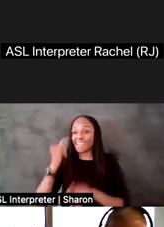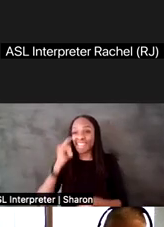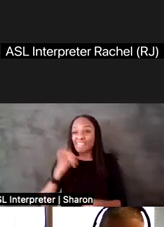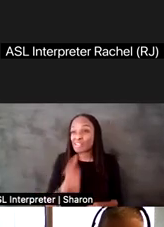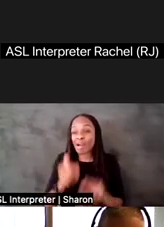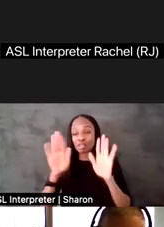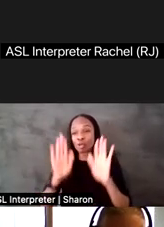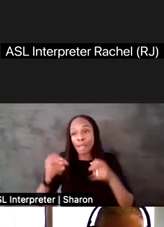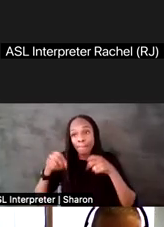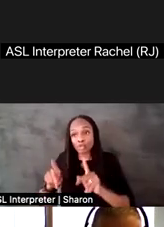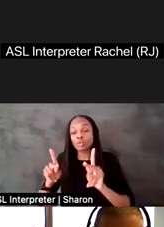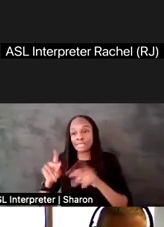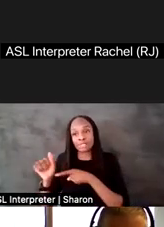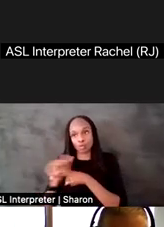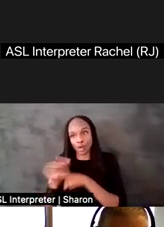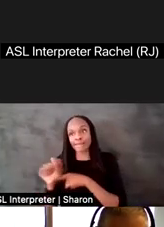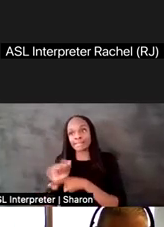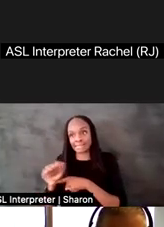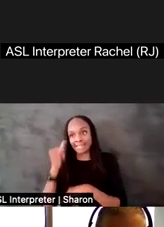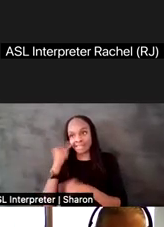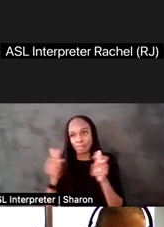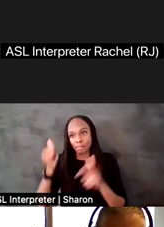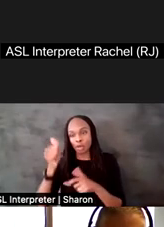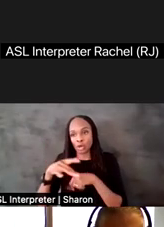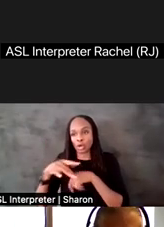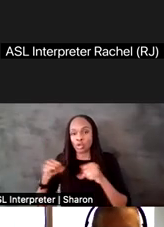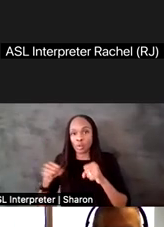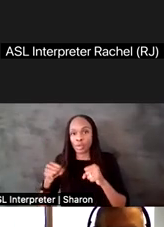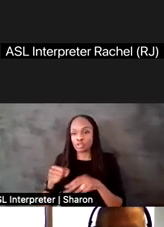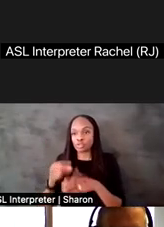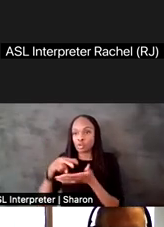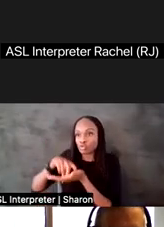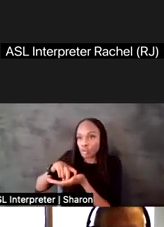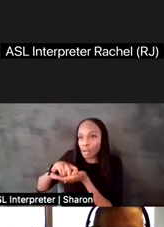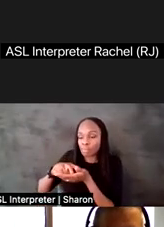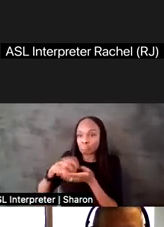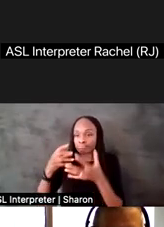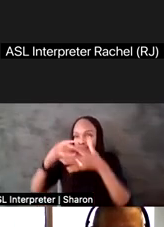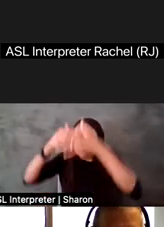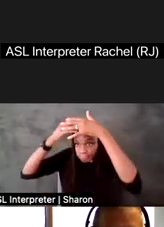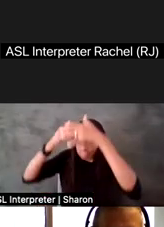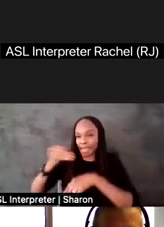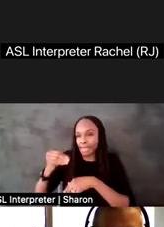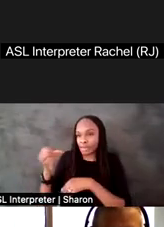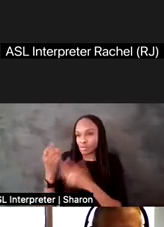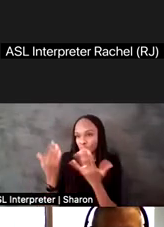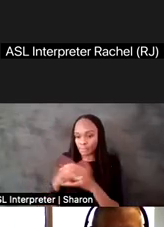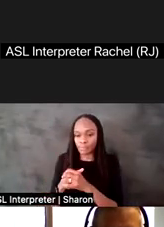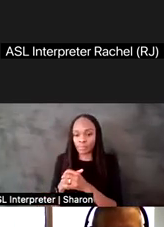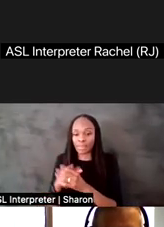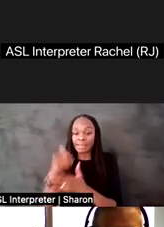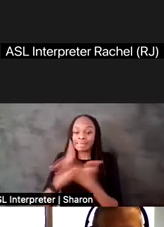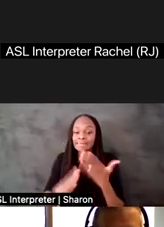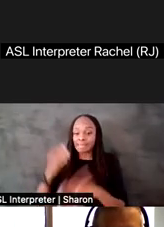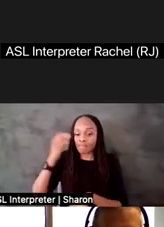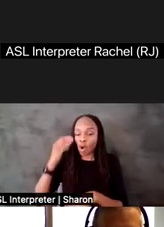practice what you would do if it was much larger. So drop, cover, hold on when you get this message. And also some phones are now starting to have kind of a